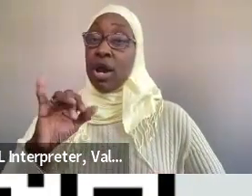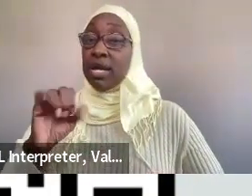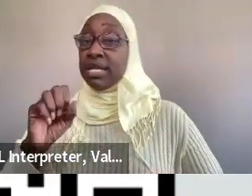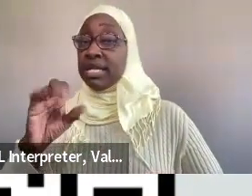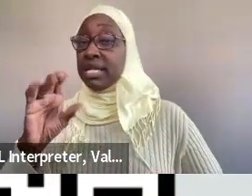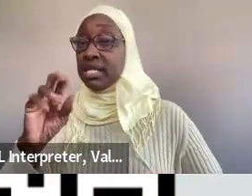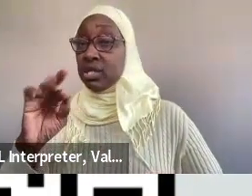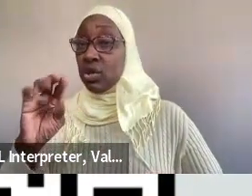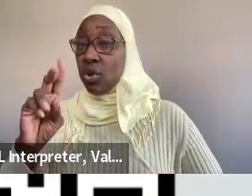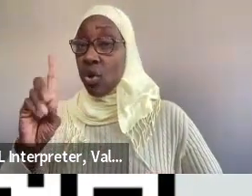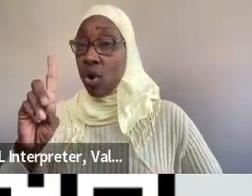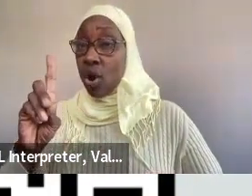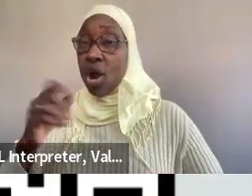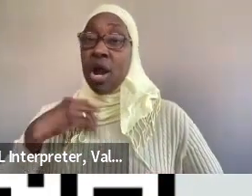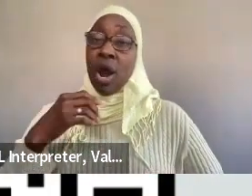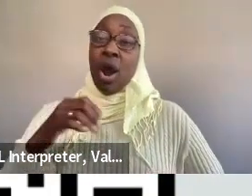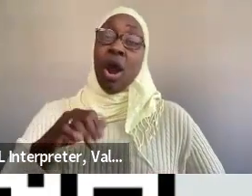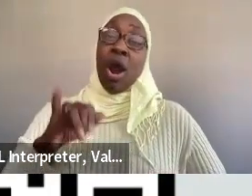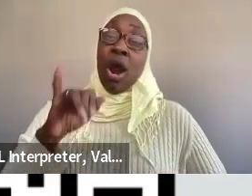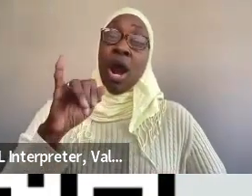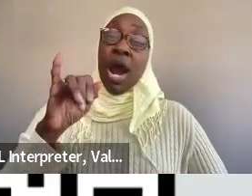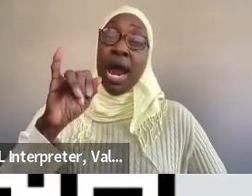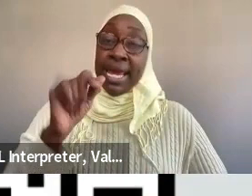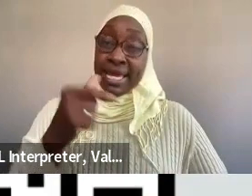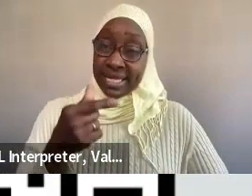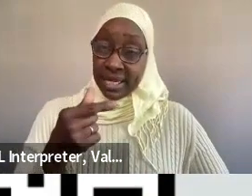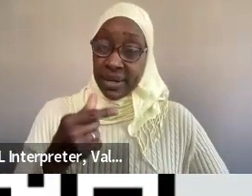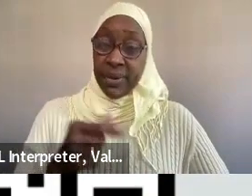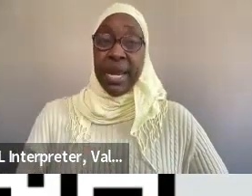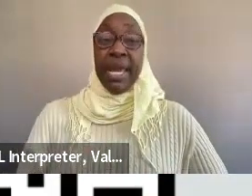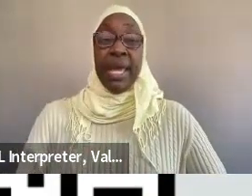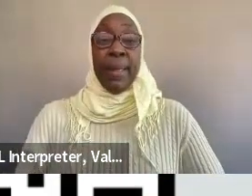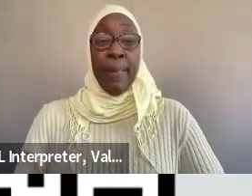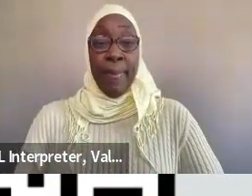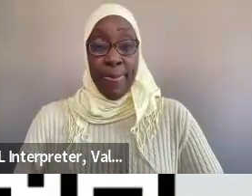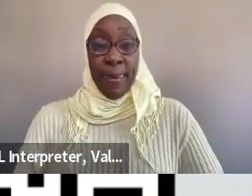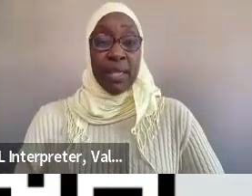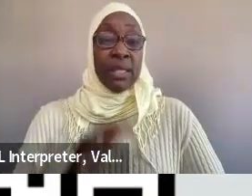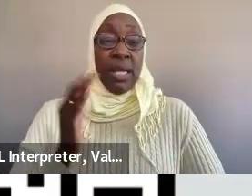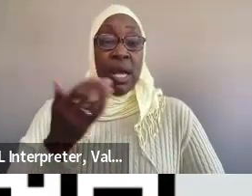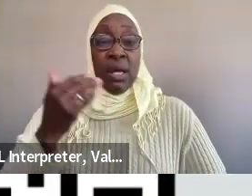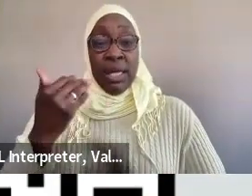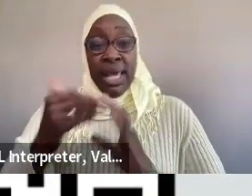Our Instagram is NU Diversability, and our email is